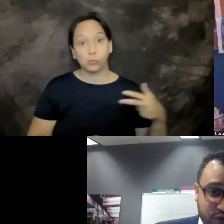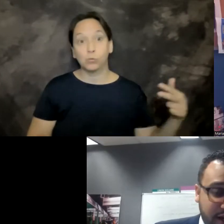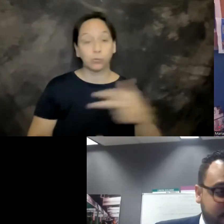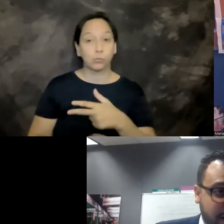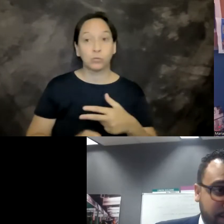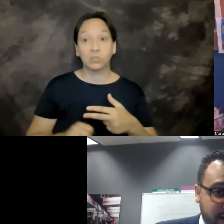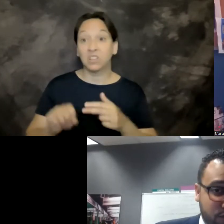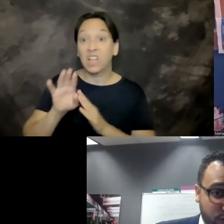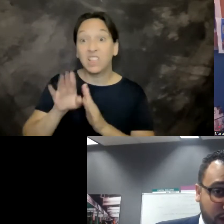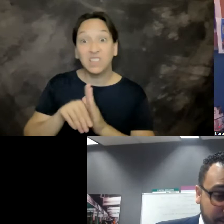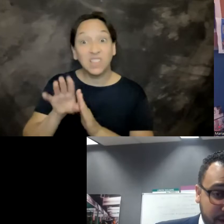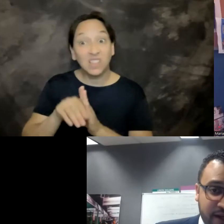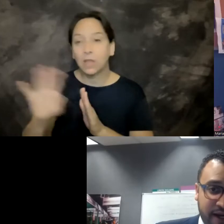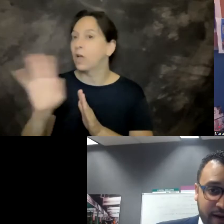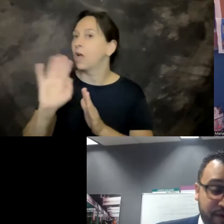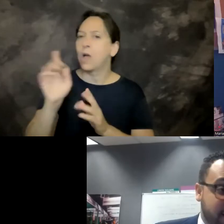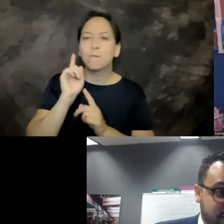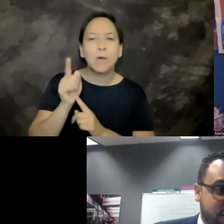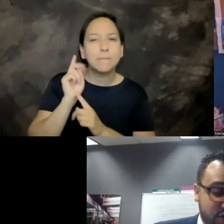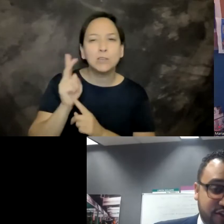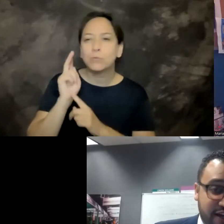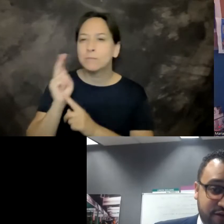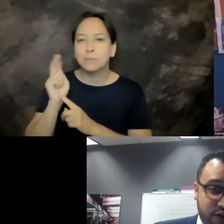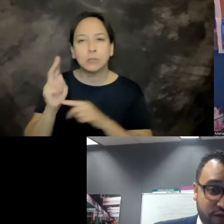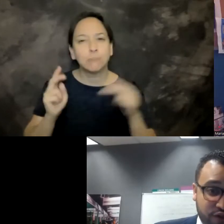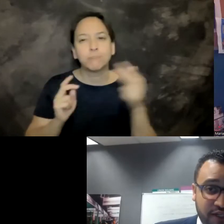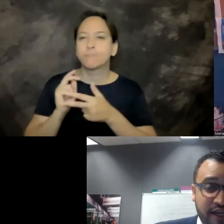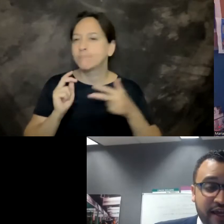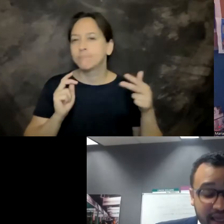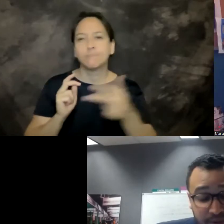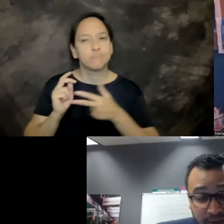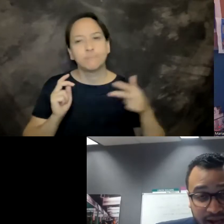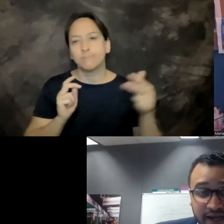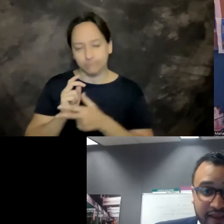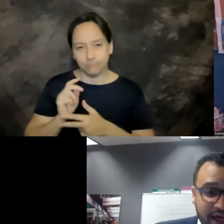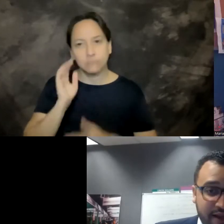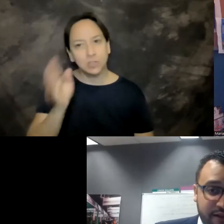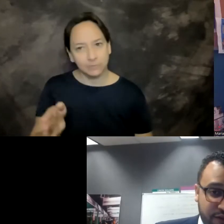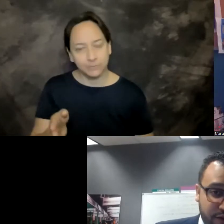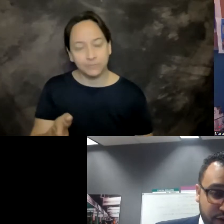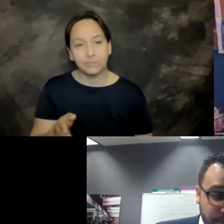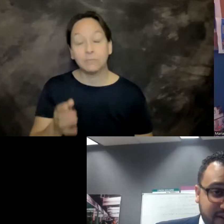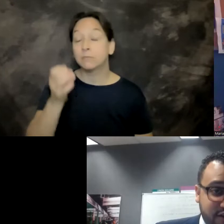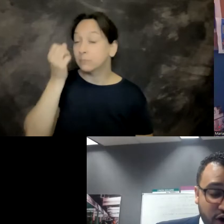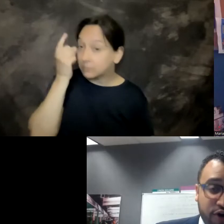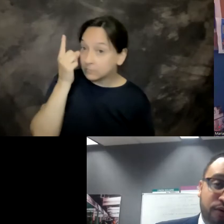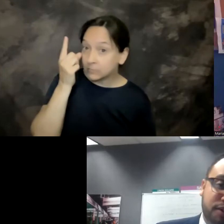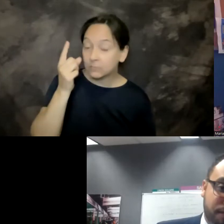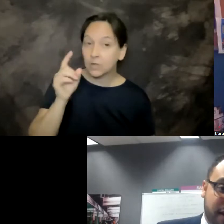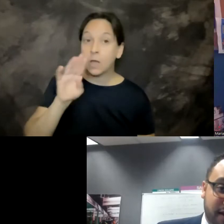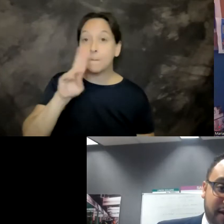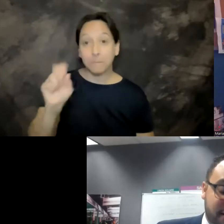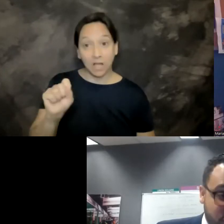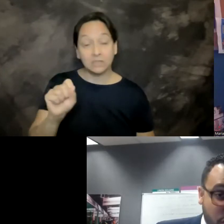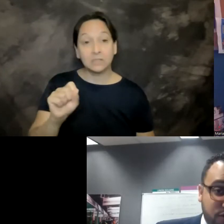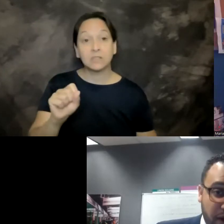of minutes you can expect a bus will roll up because of the sheer size of the diversion. Keep in mind that the buses are going to